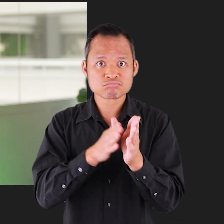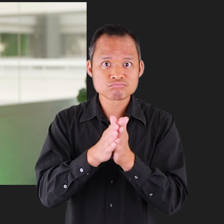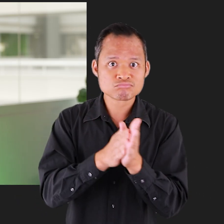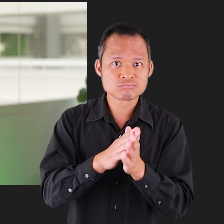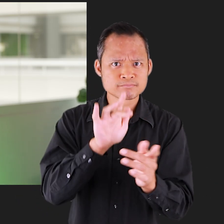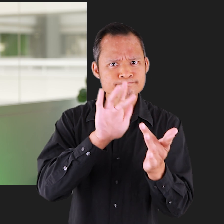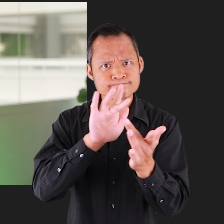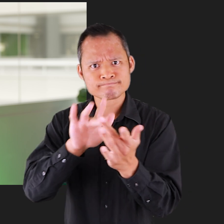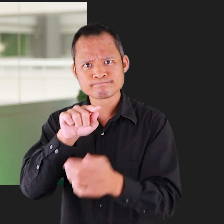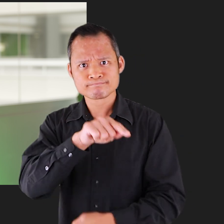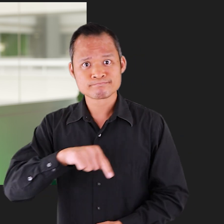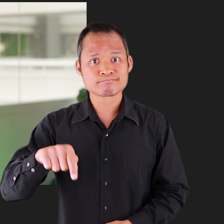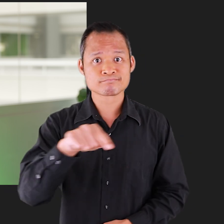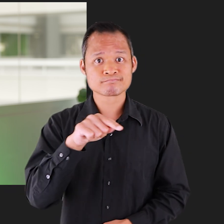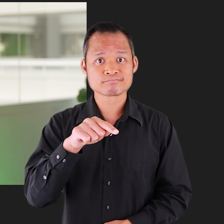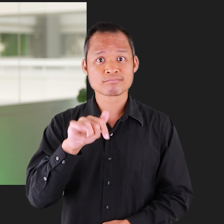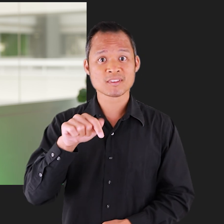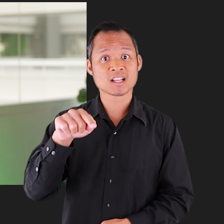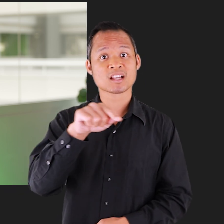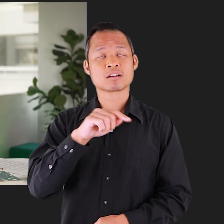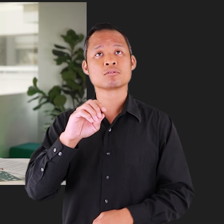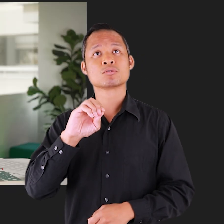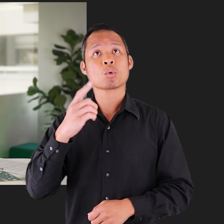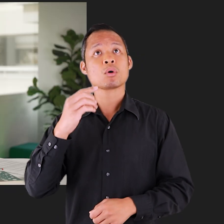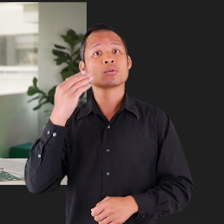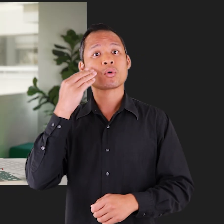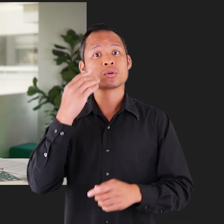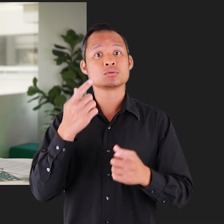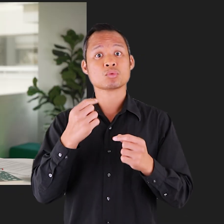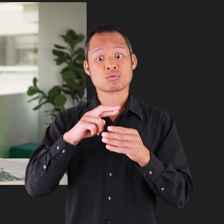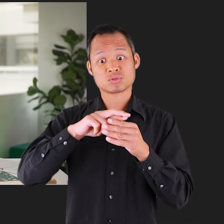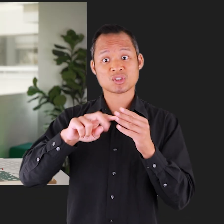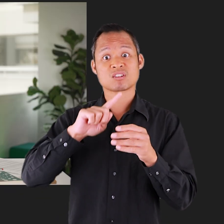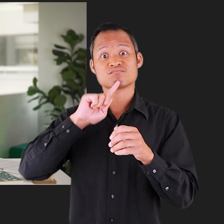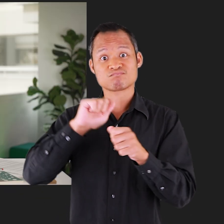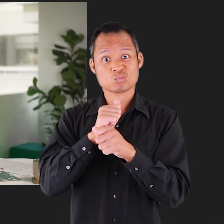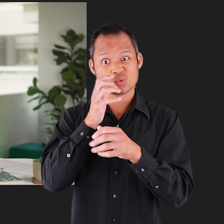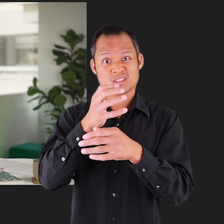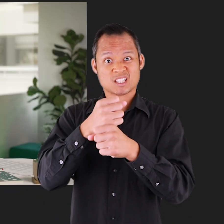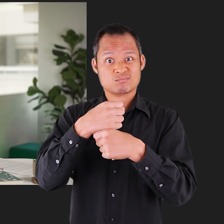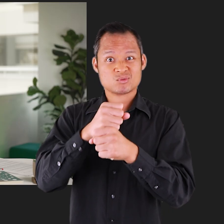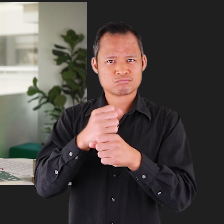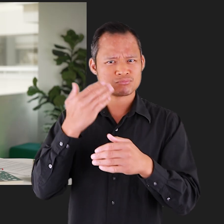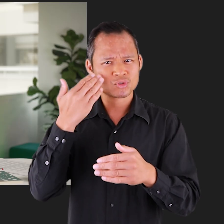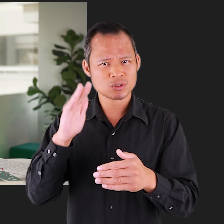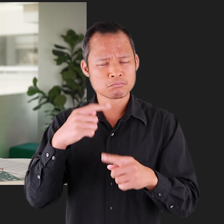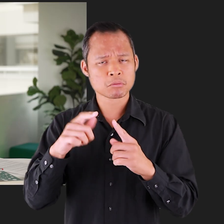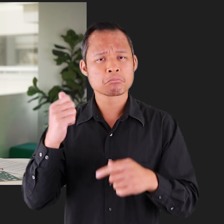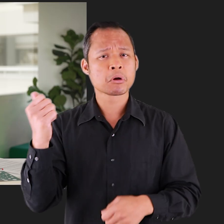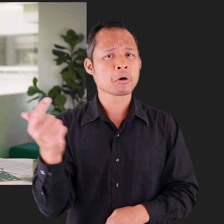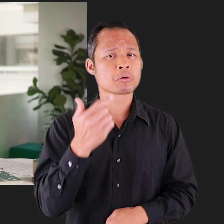and following up with people who are interested. No one knows if these actions will produce the exact results they say they